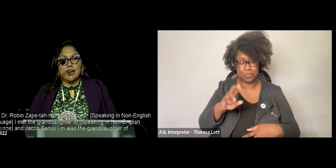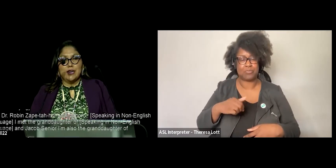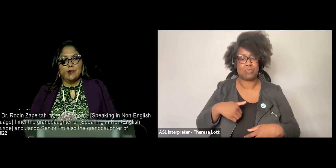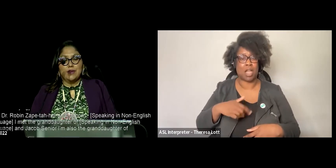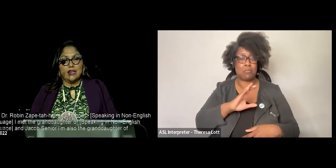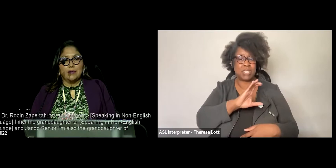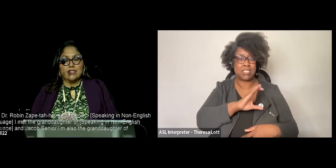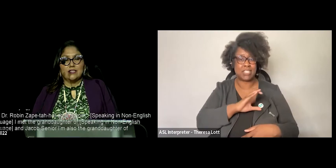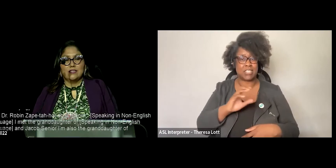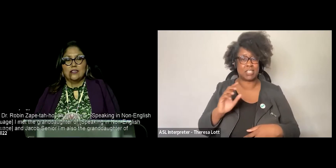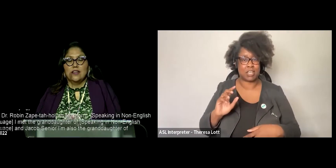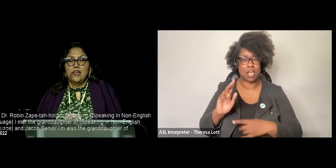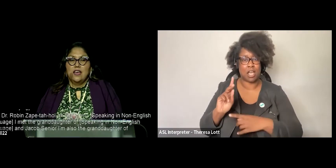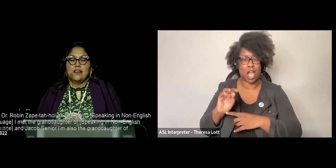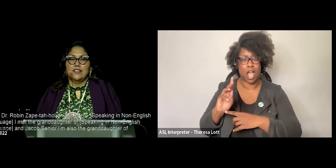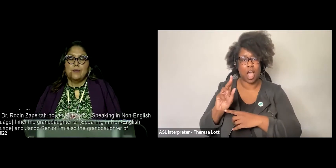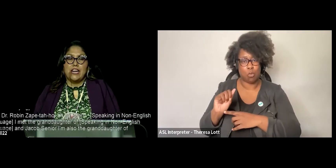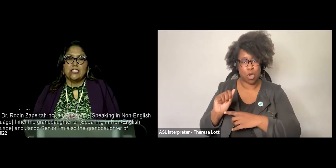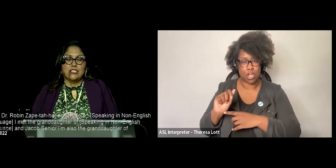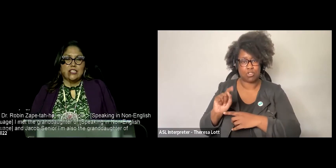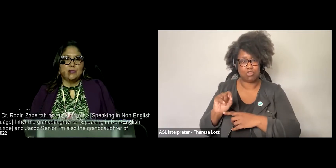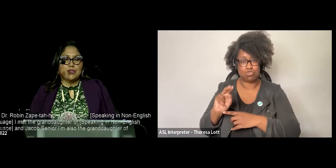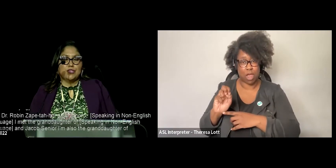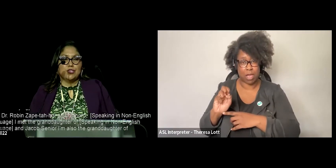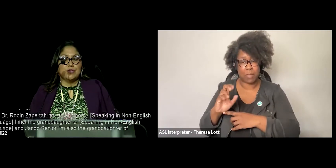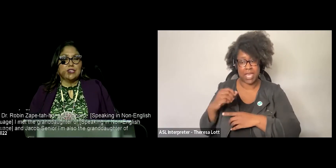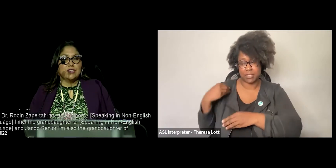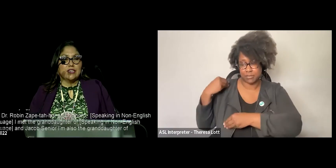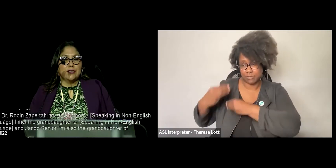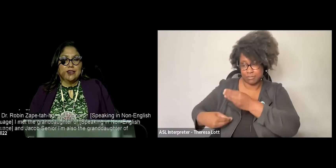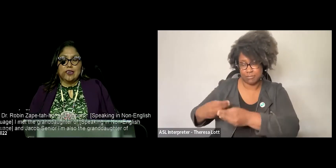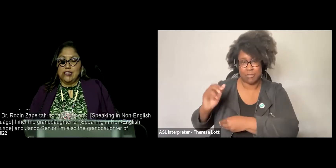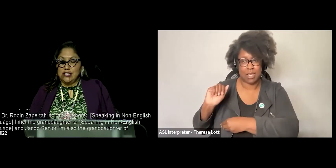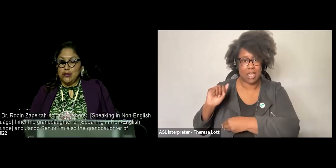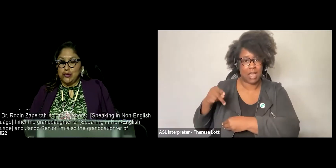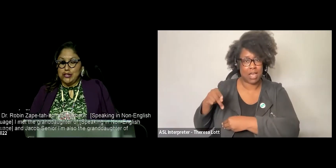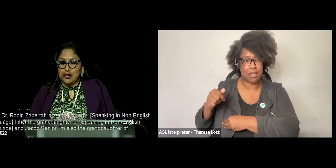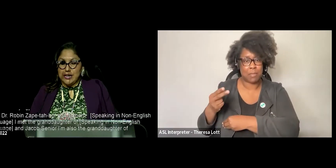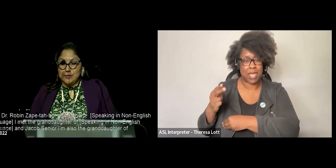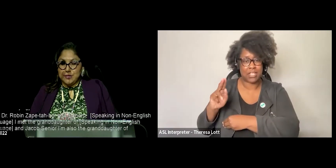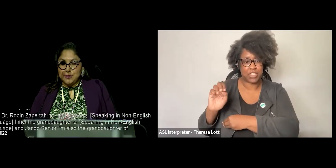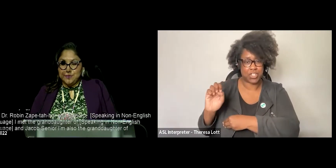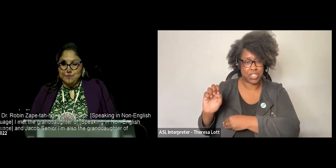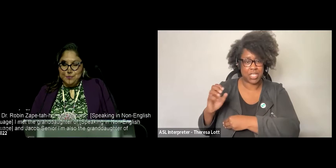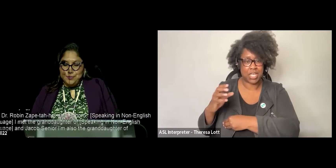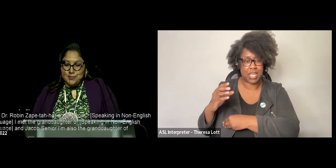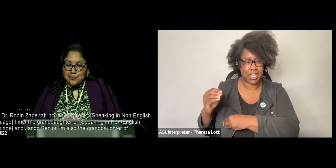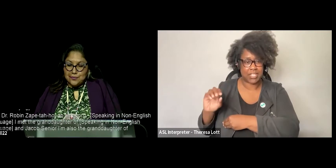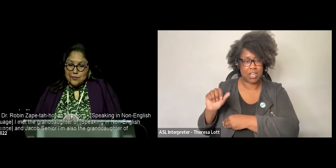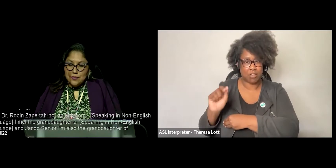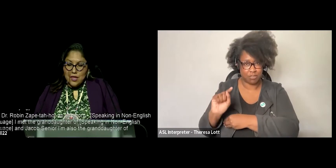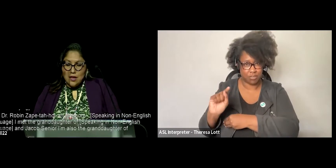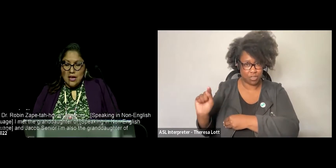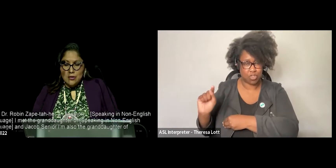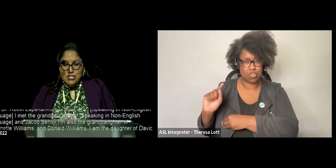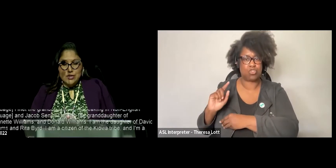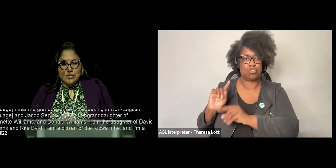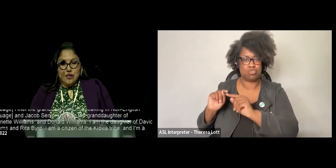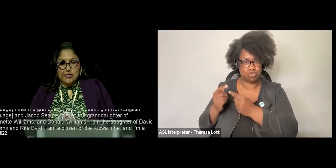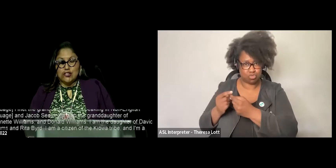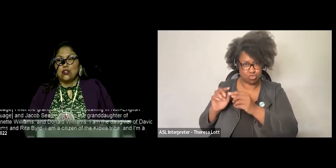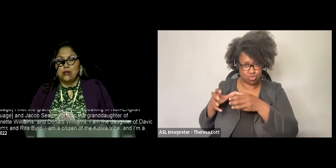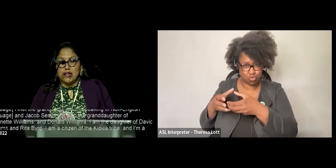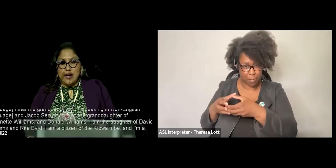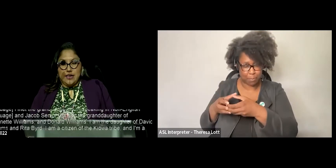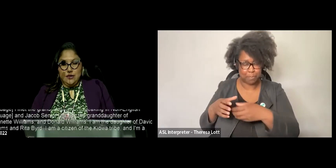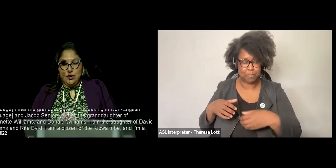Kiowa tribe, and I'm a descendant of the Apache, Nez Perce, Umatilla, and Assiniboine tribes. I want to